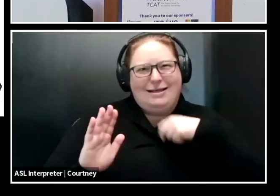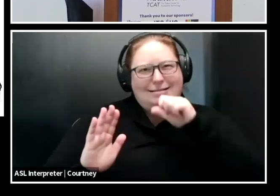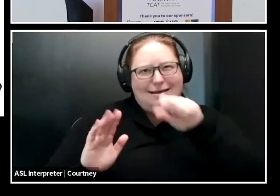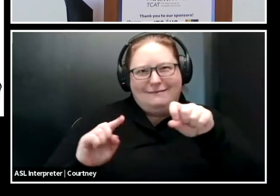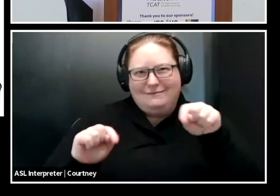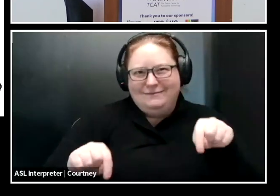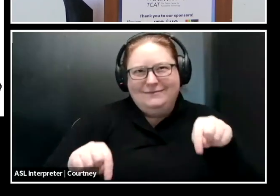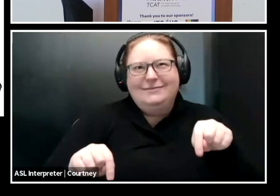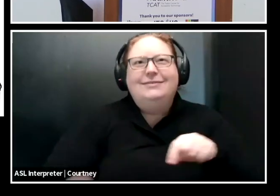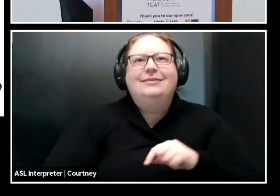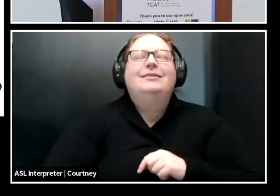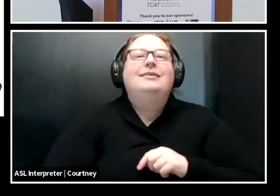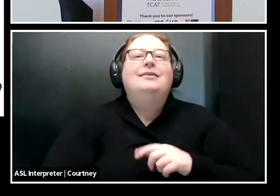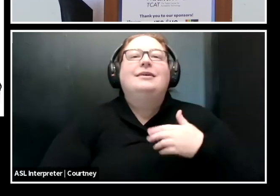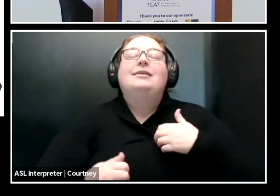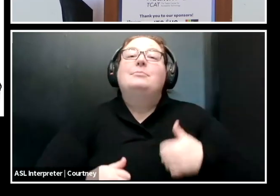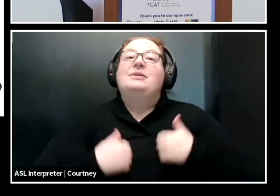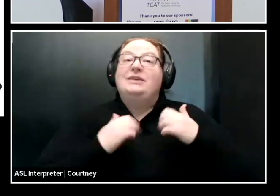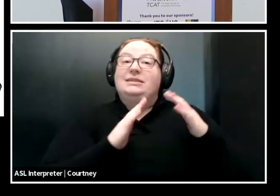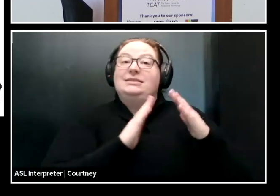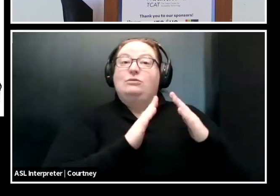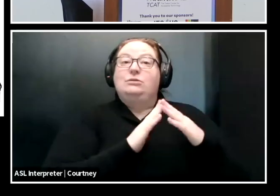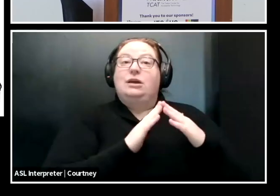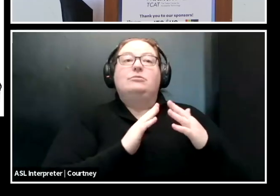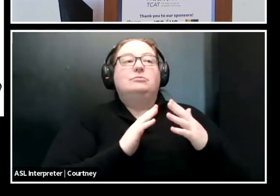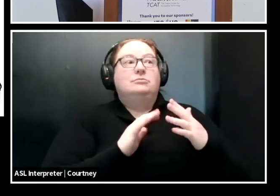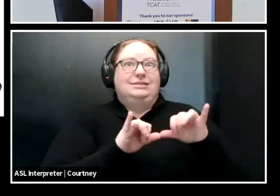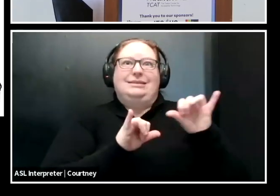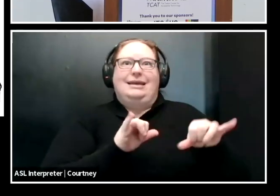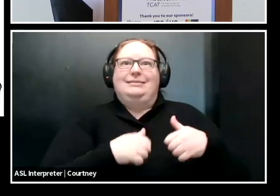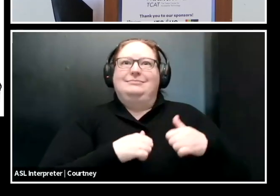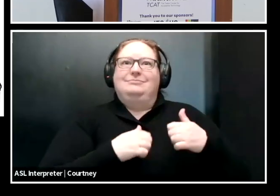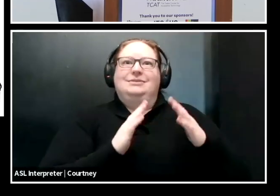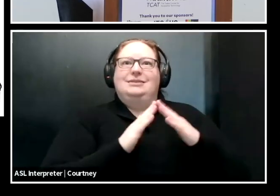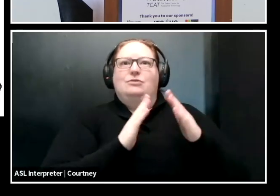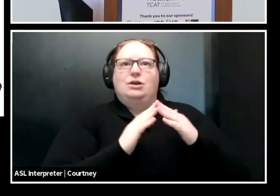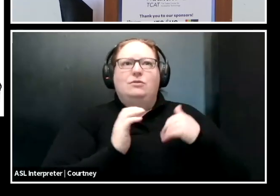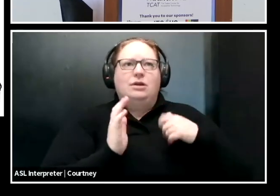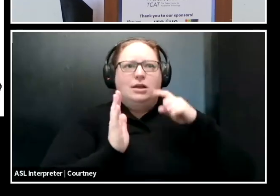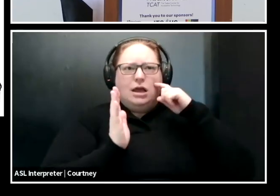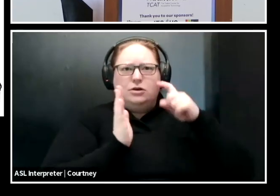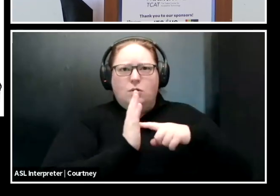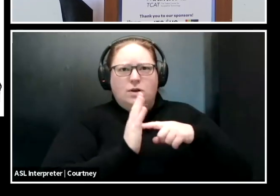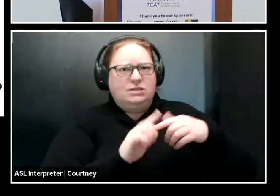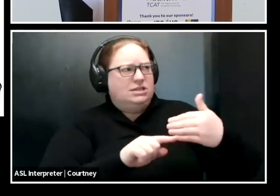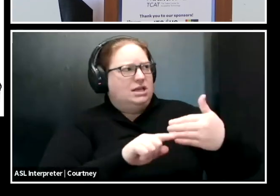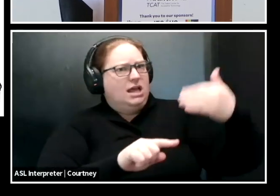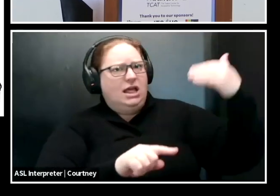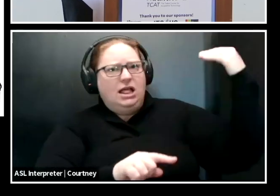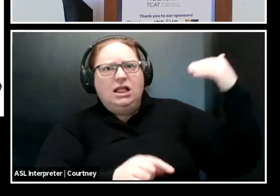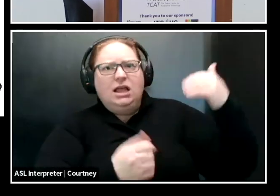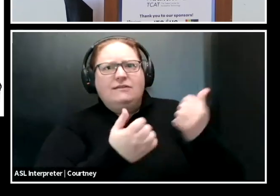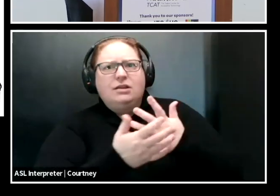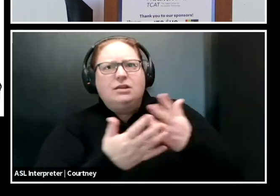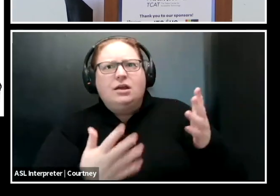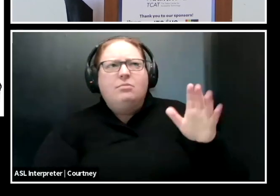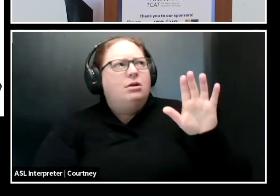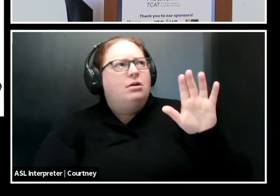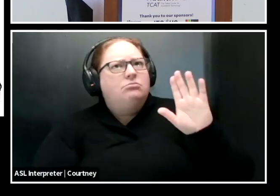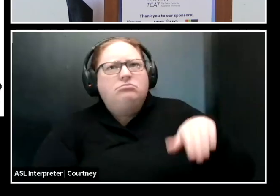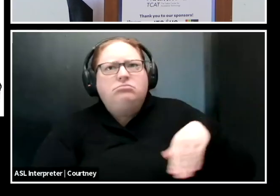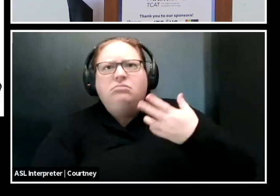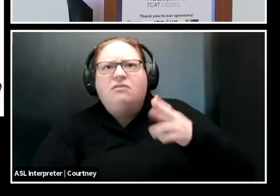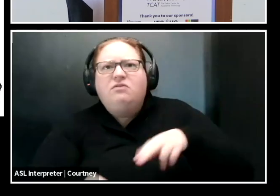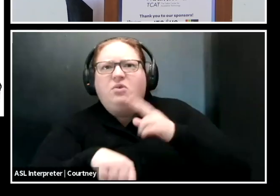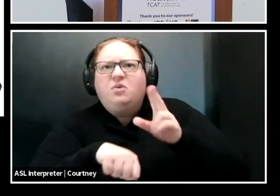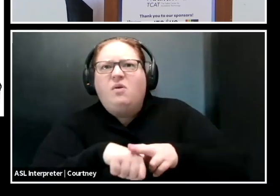And I'm staying downtown, and I went downtown and I noticed how sloped everything was. And I'm like, of course, this is why,